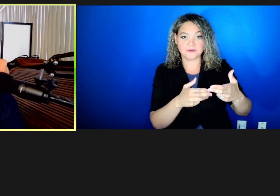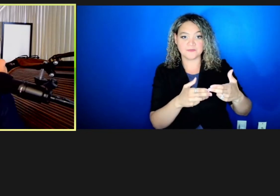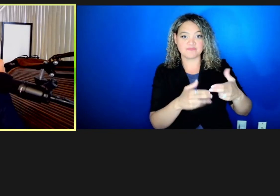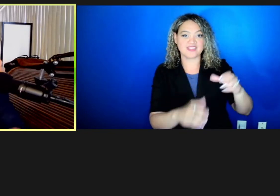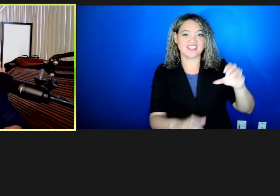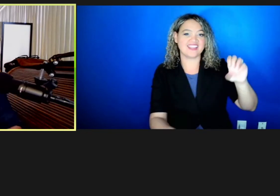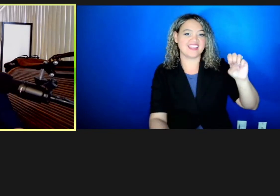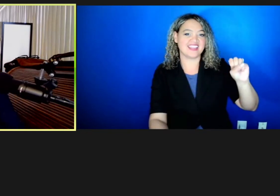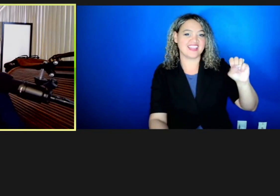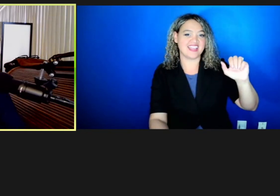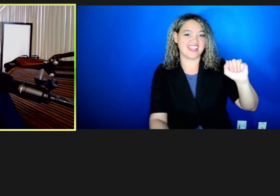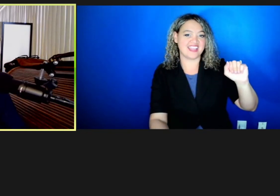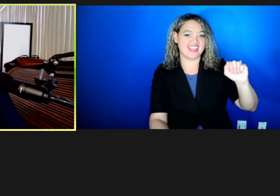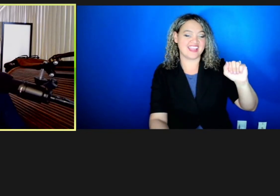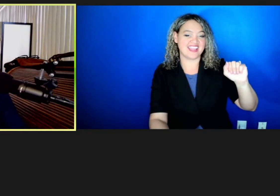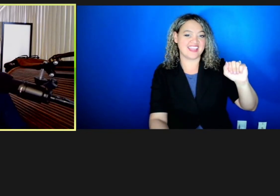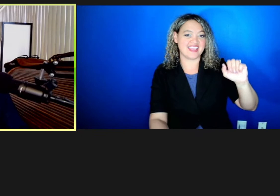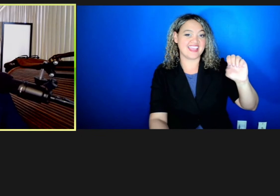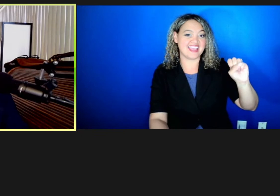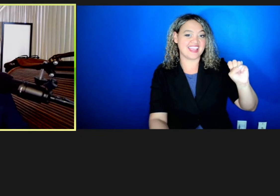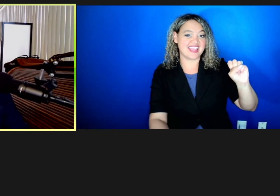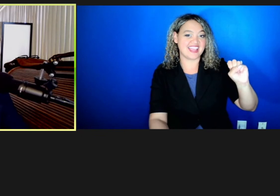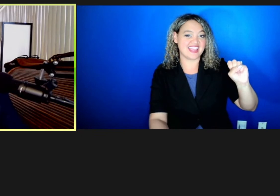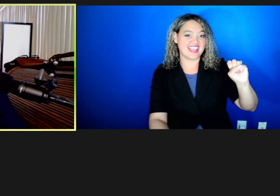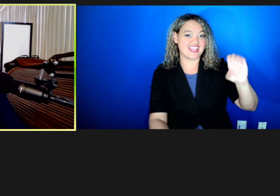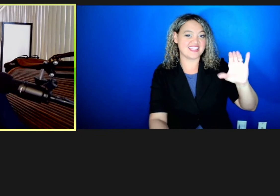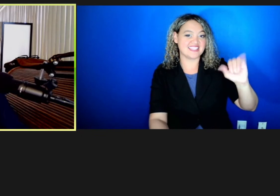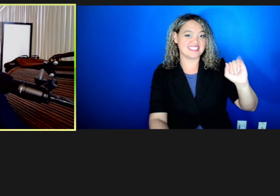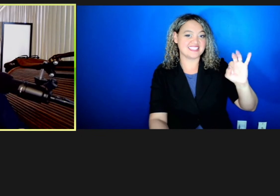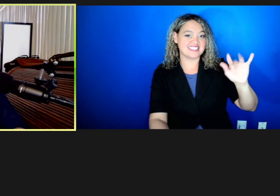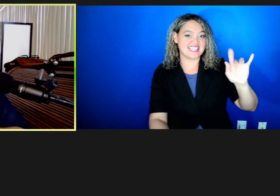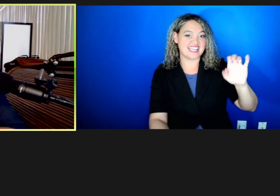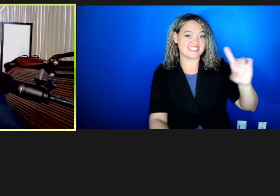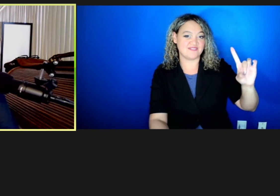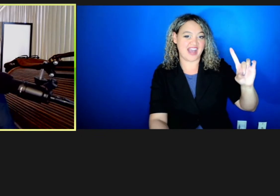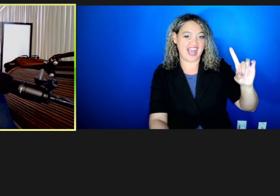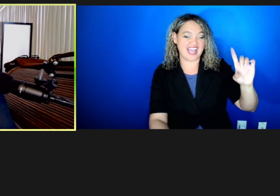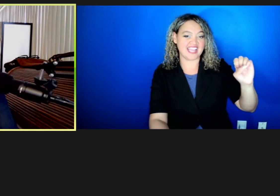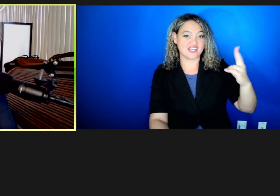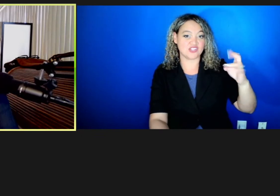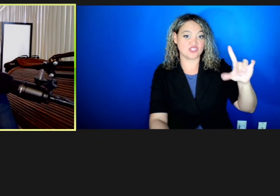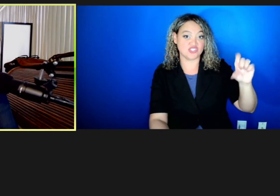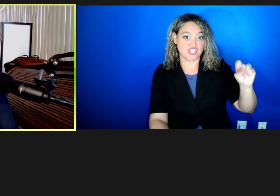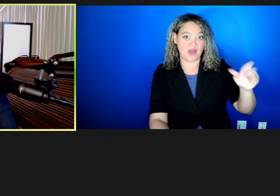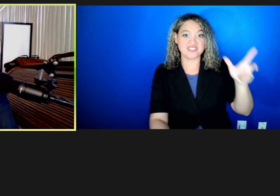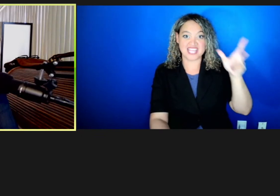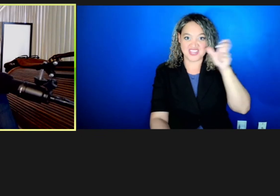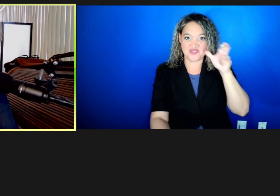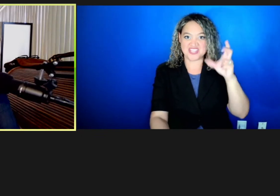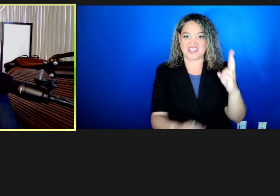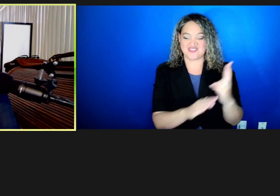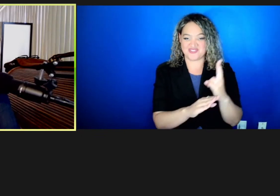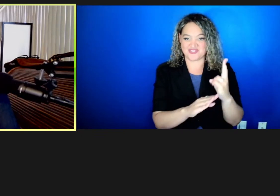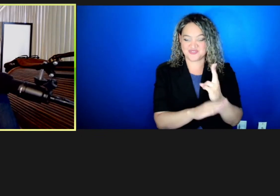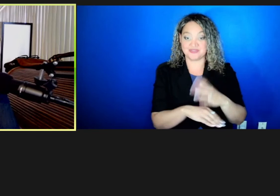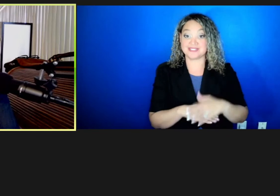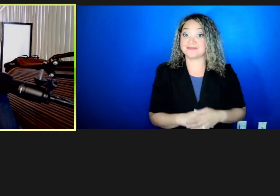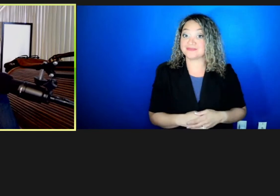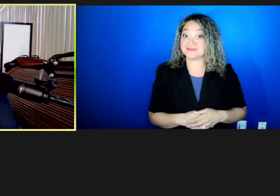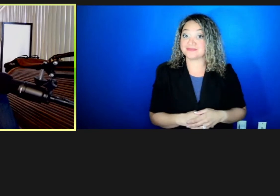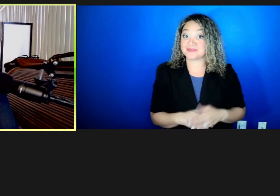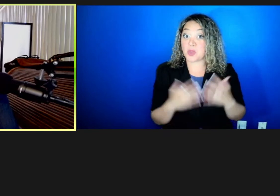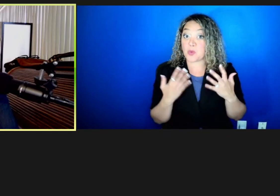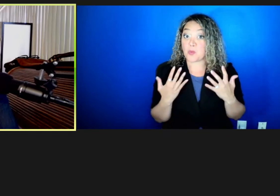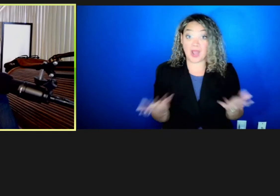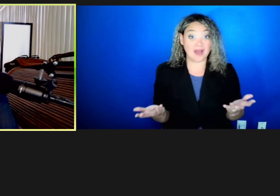Shells. So listen to Sanctified Shells and you'll hear conchs used instrumentally. Well, there